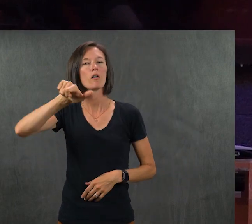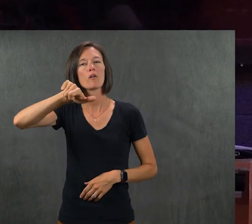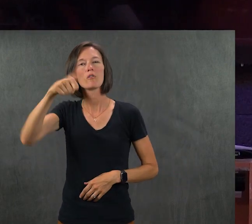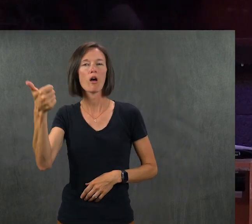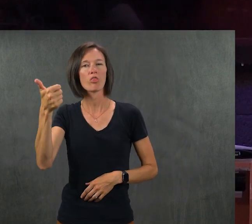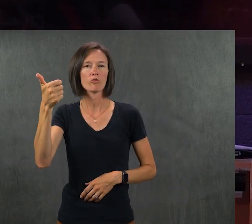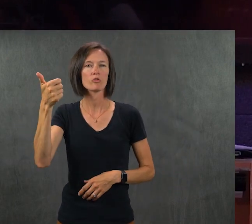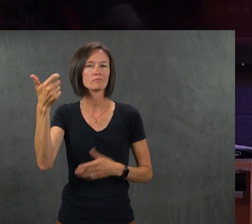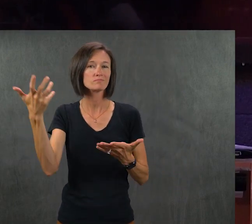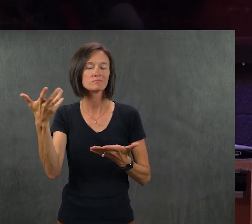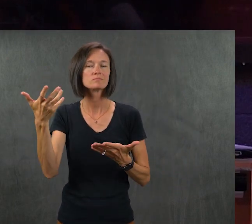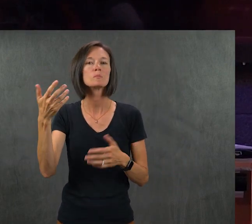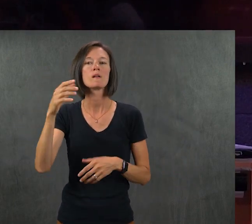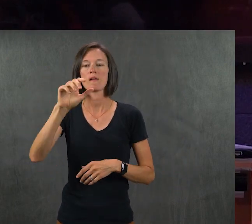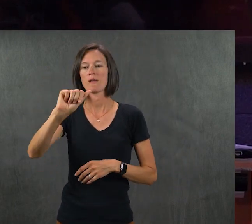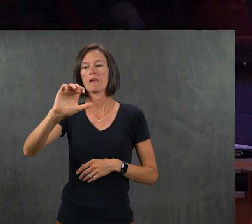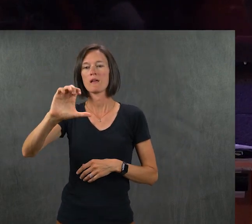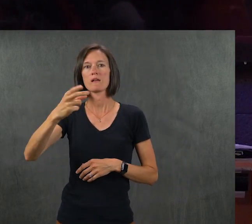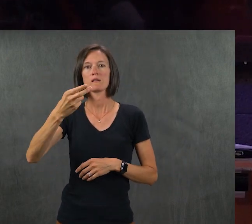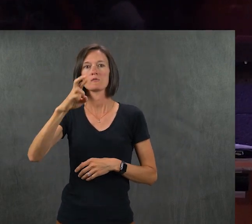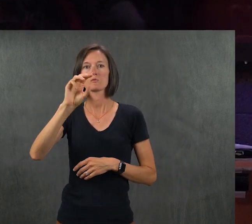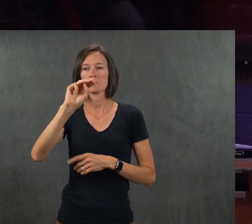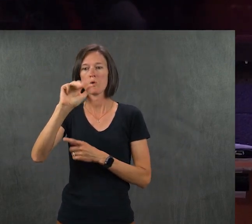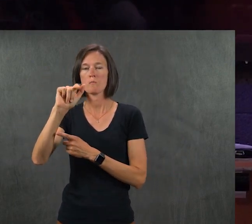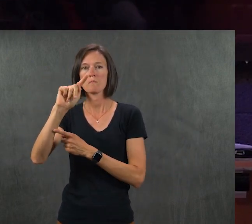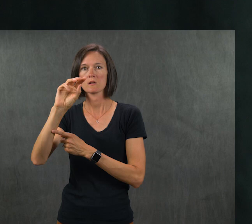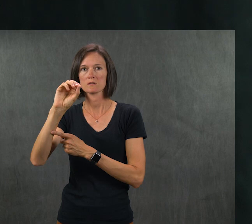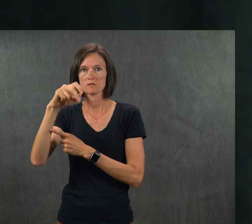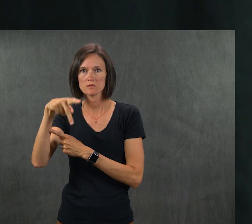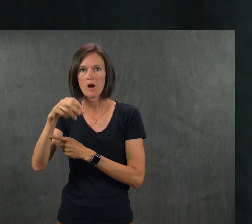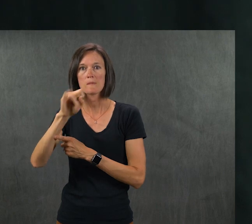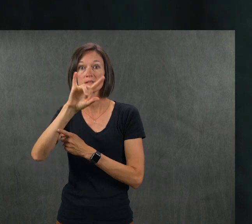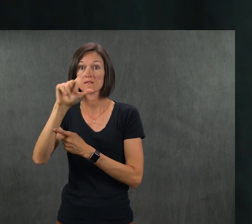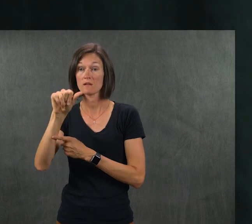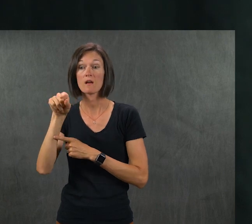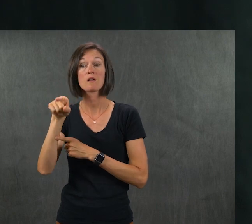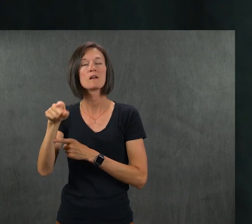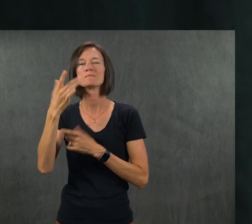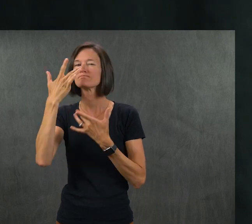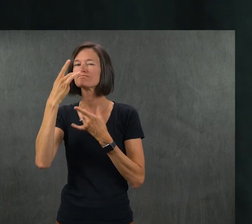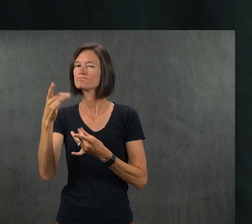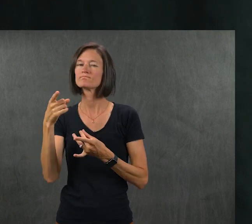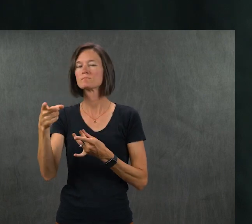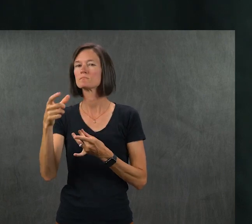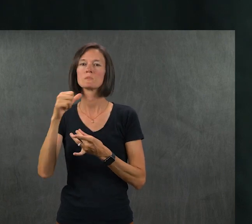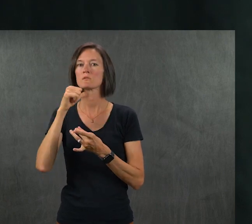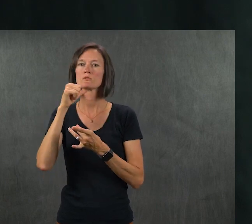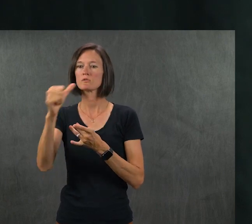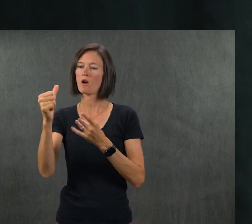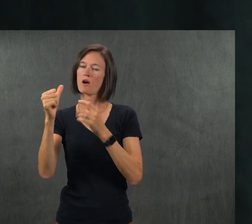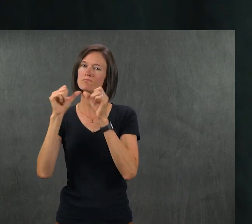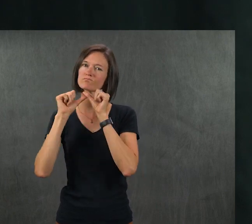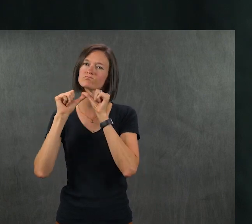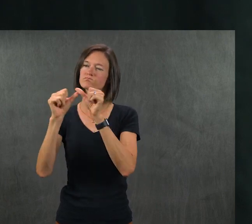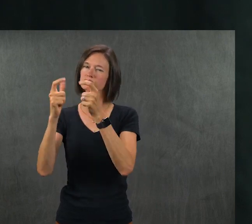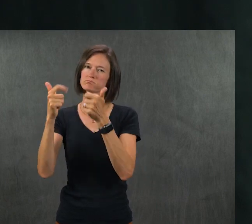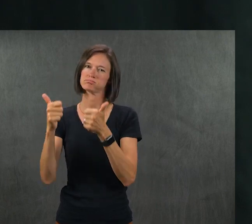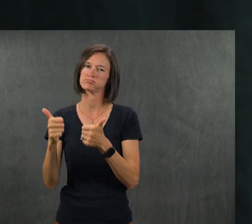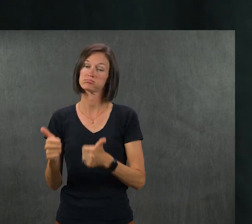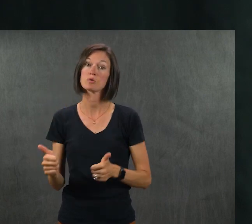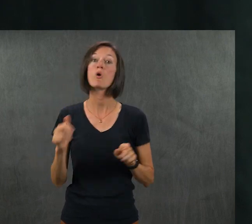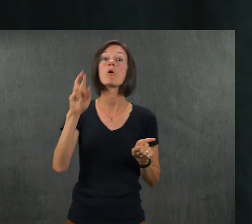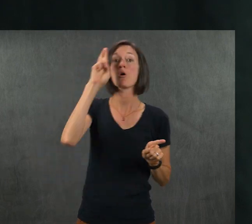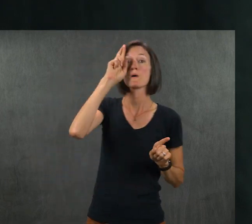different medical condition, which was called achromatopsia. The big deal there is it's not progressive, while